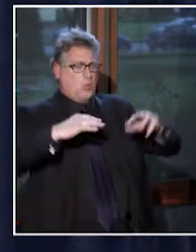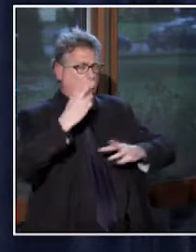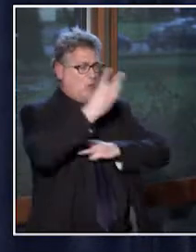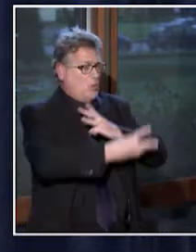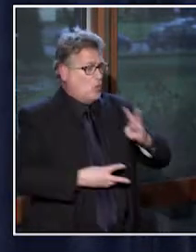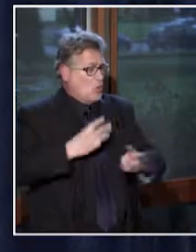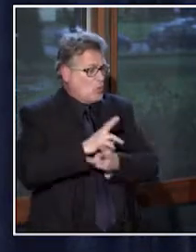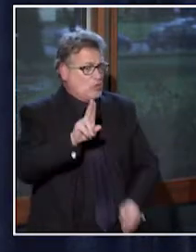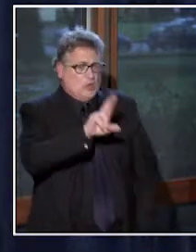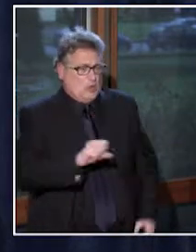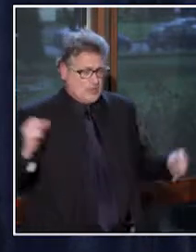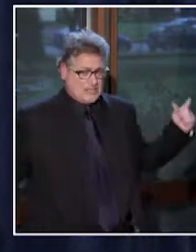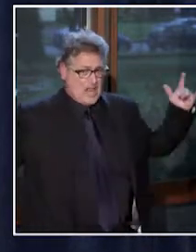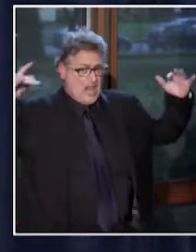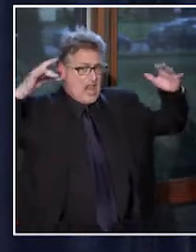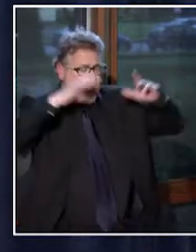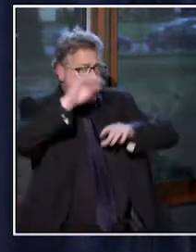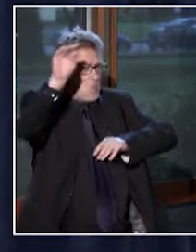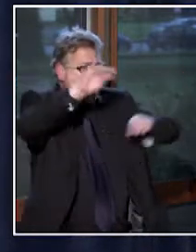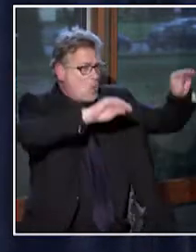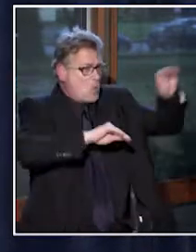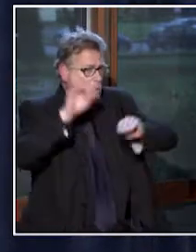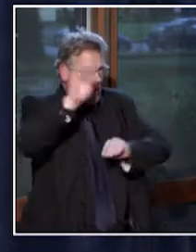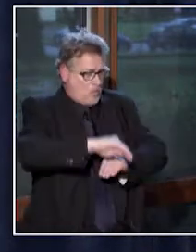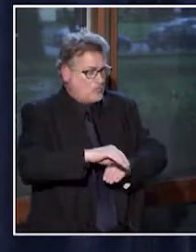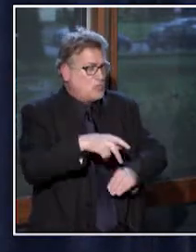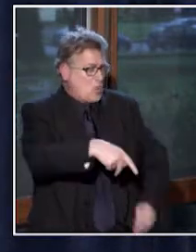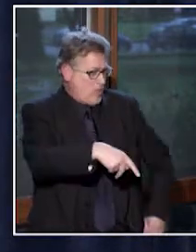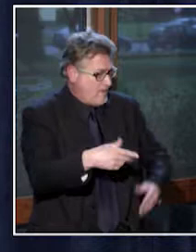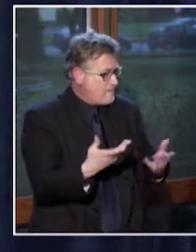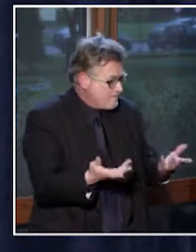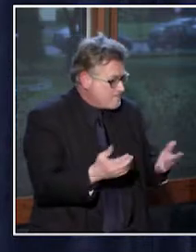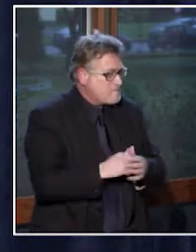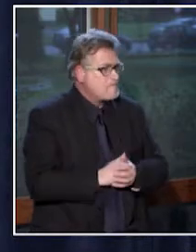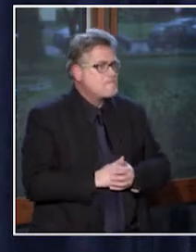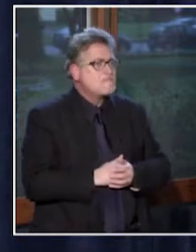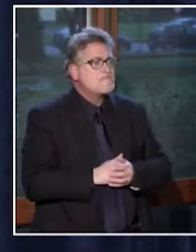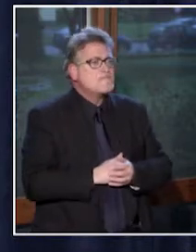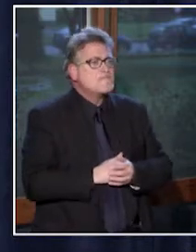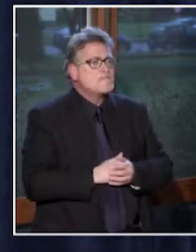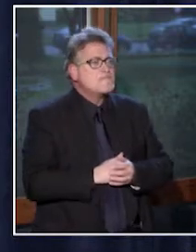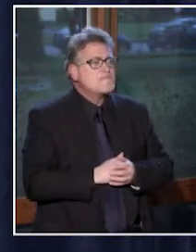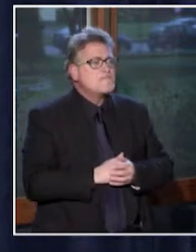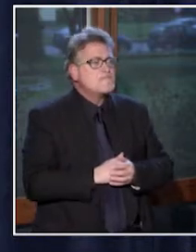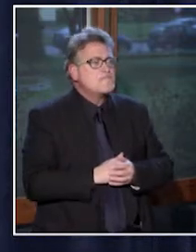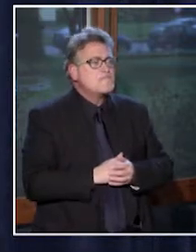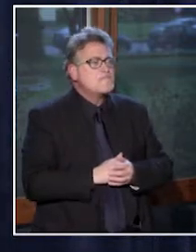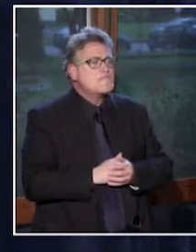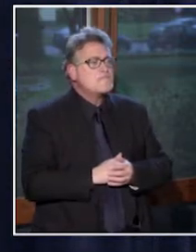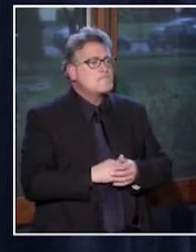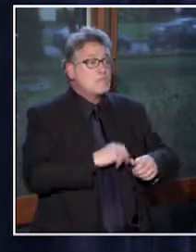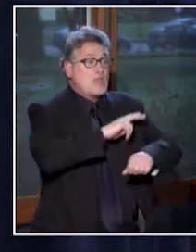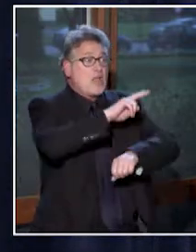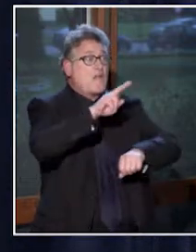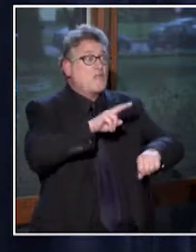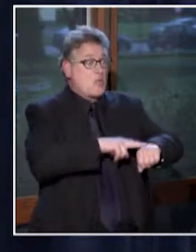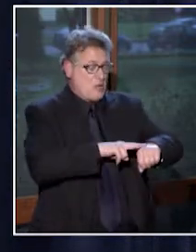the country to want to locate here. But of course, this being